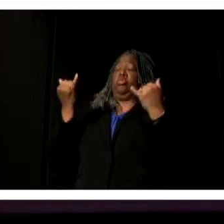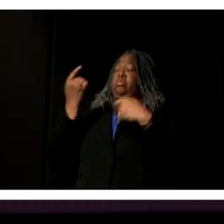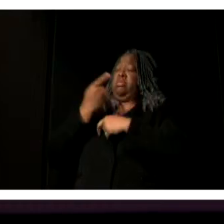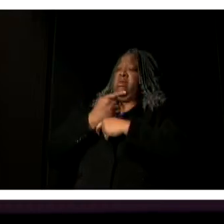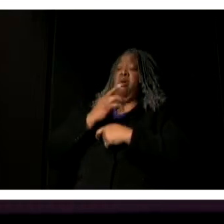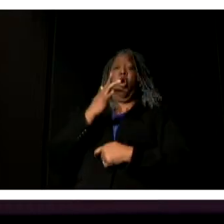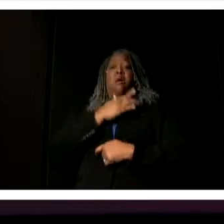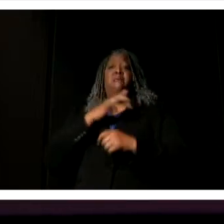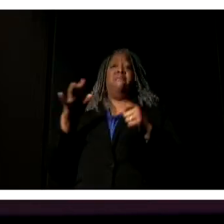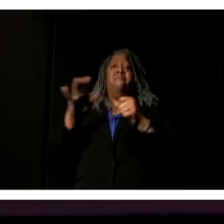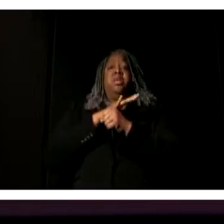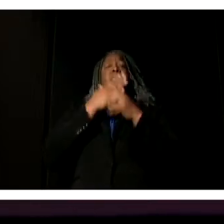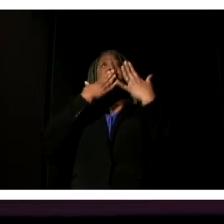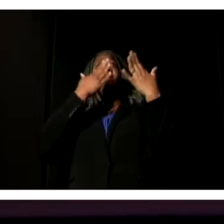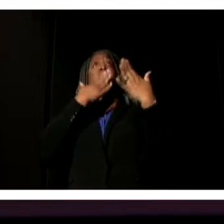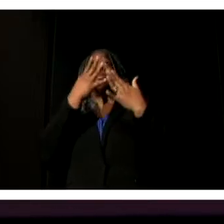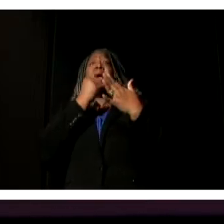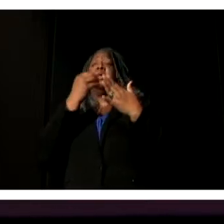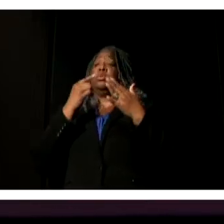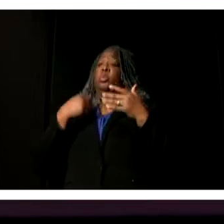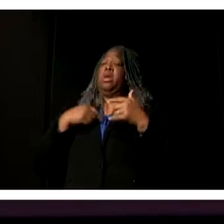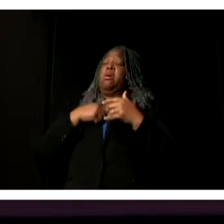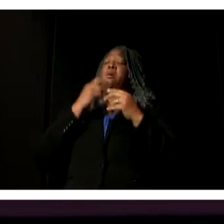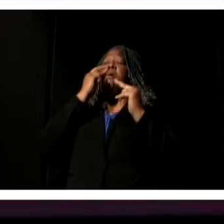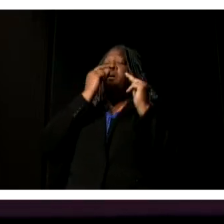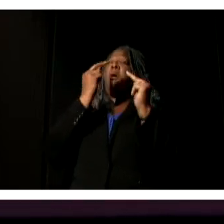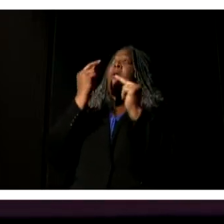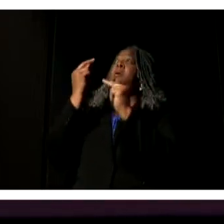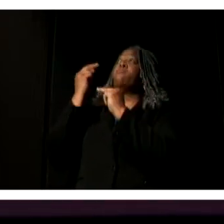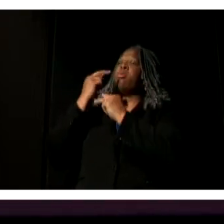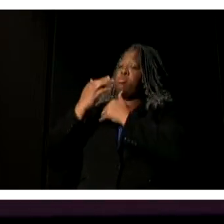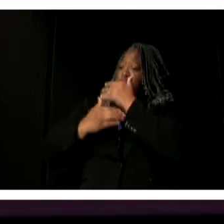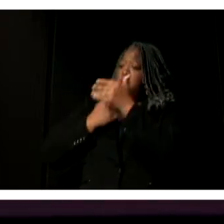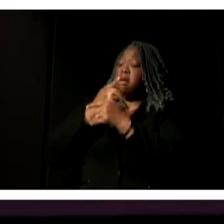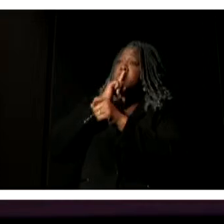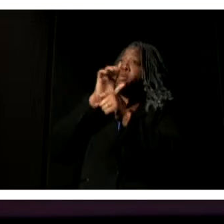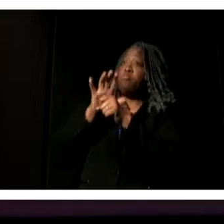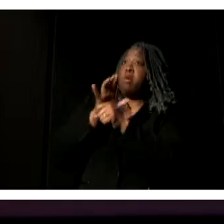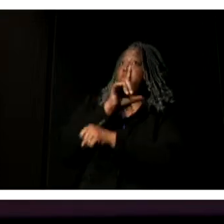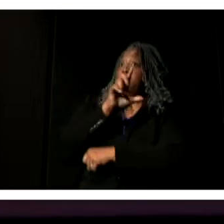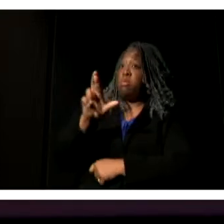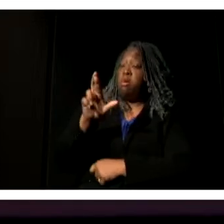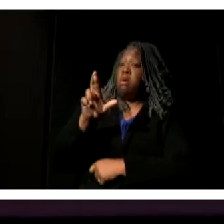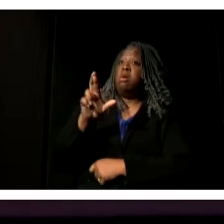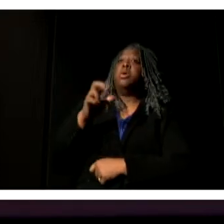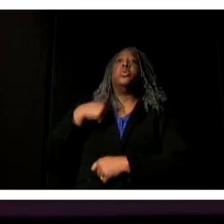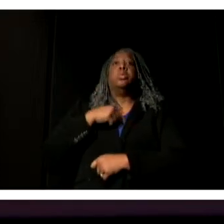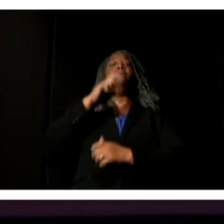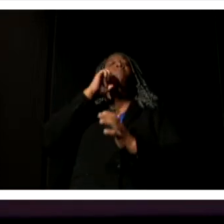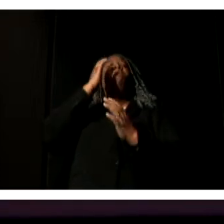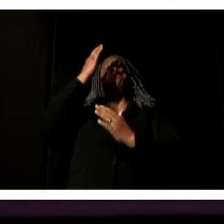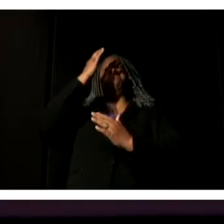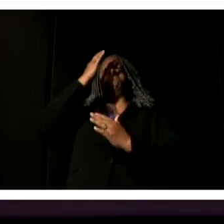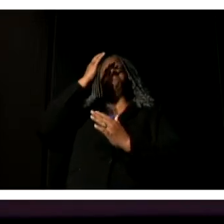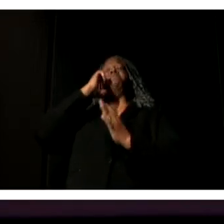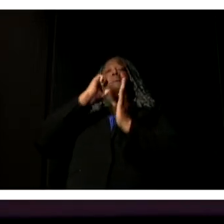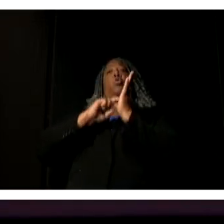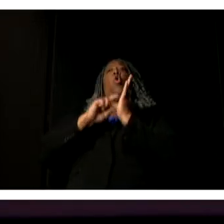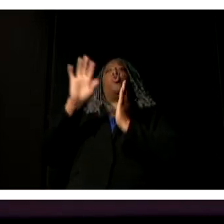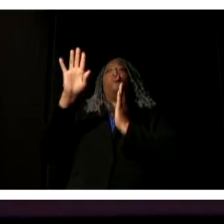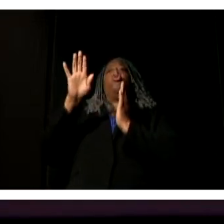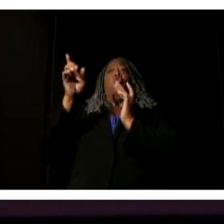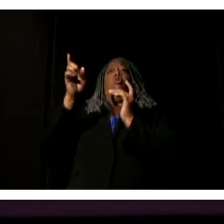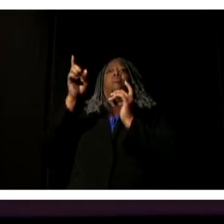gratitude and with reverence as we gather to reflect on the progress and the promise of Little Rock. We acknowledge your divine right over